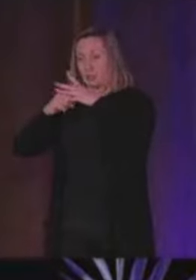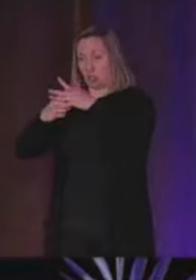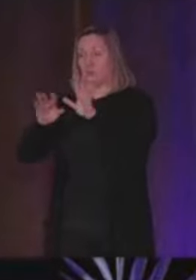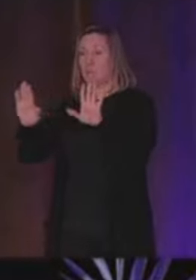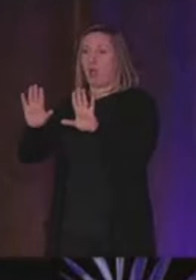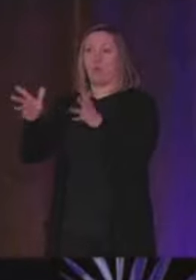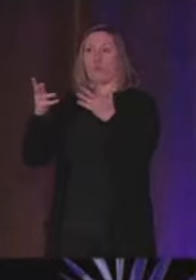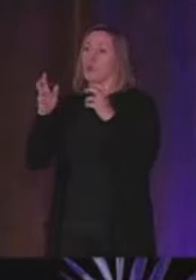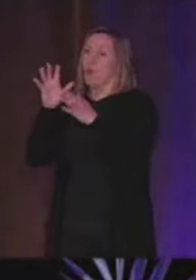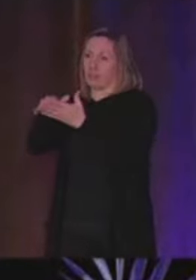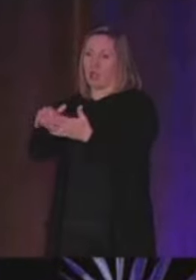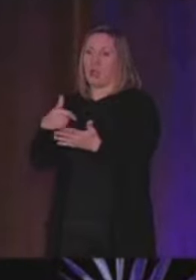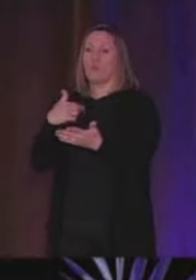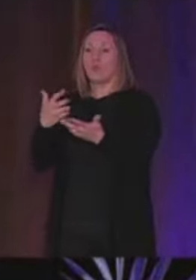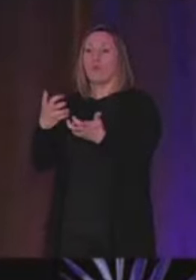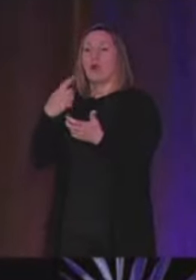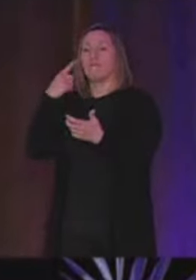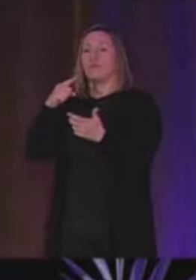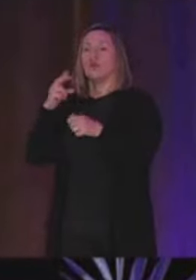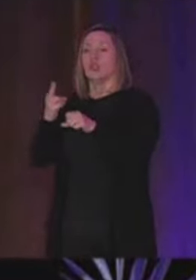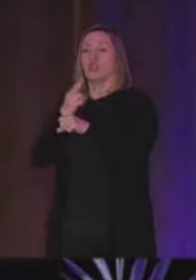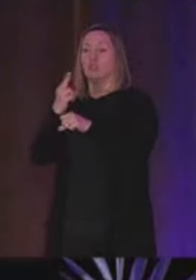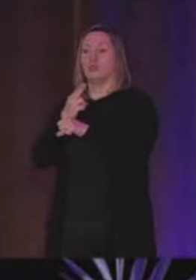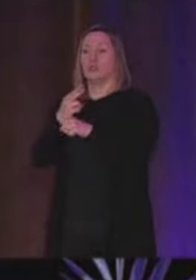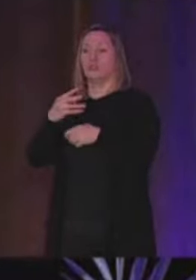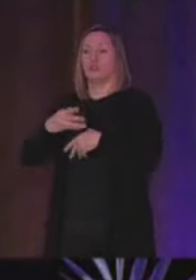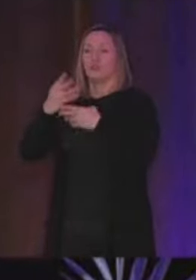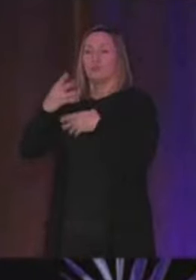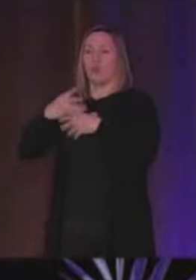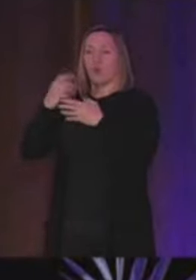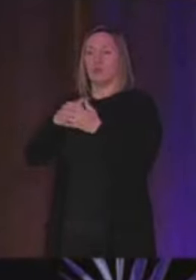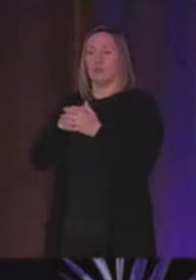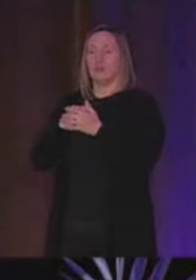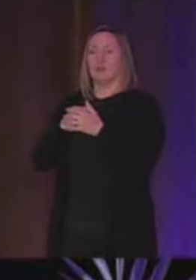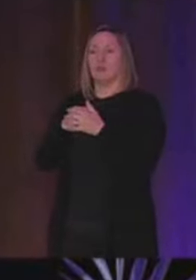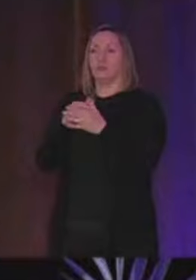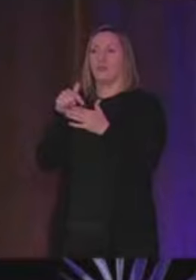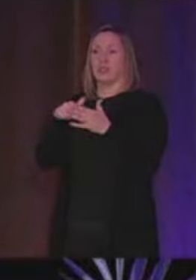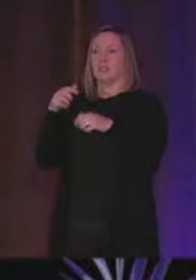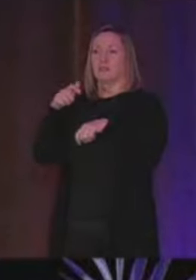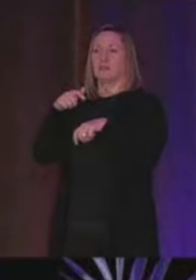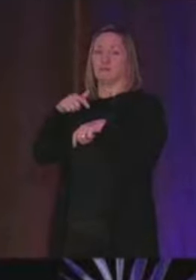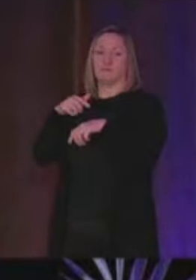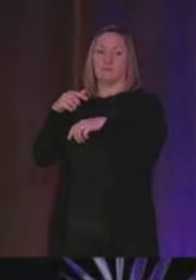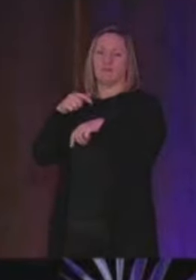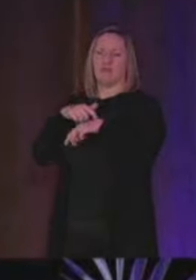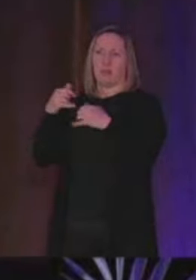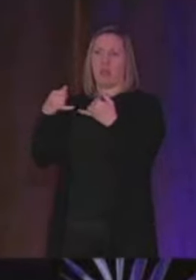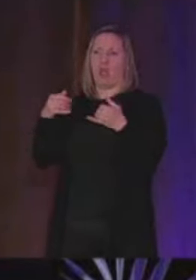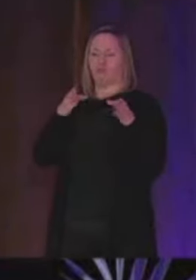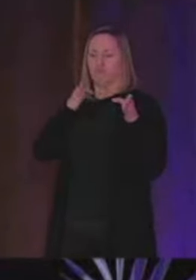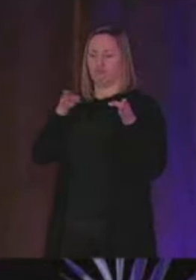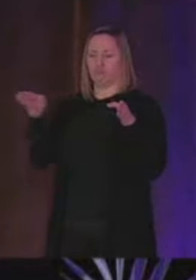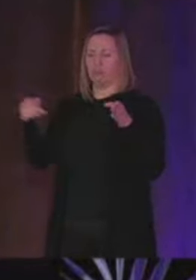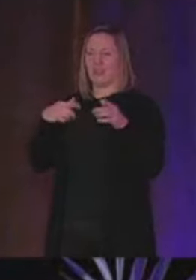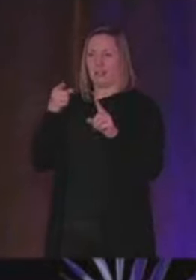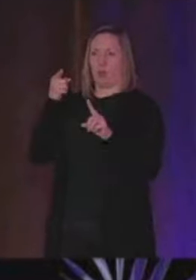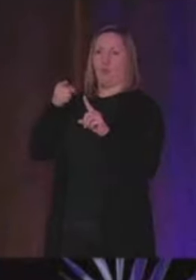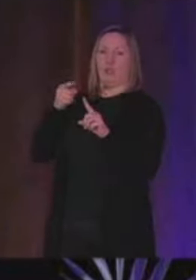that. What we want is for the user's scroll to control the progress of this timeline. That's why we reach